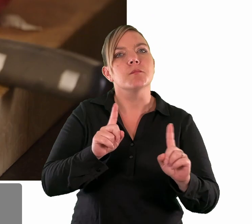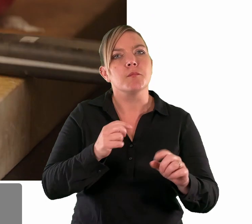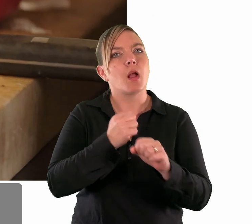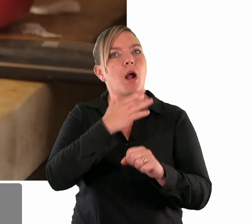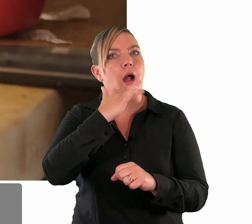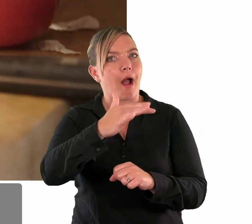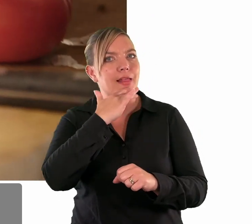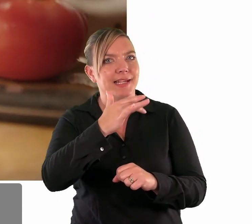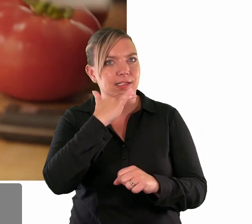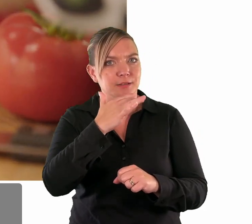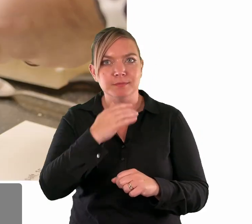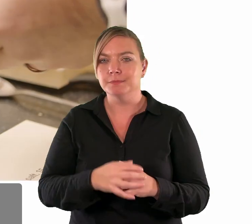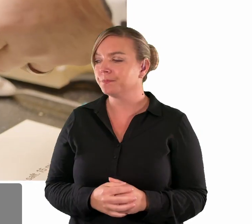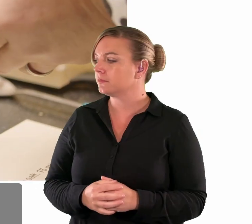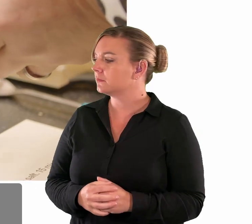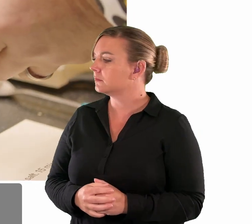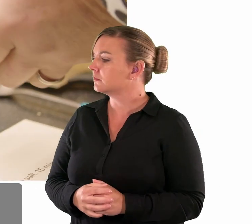take a garlic.